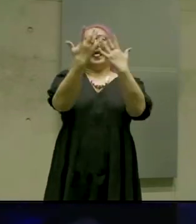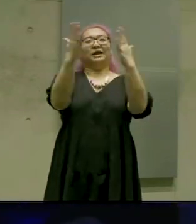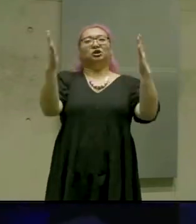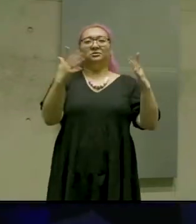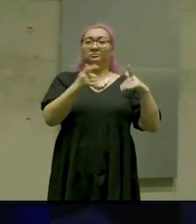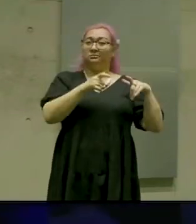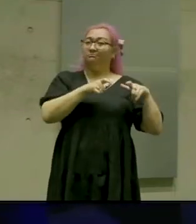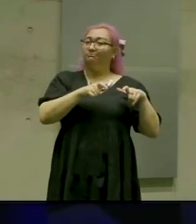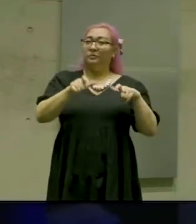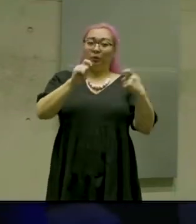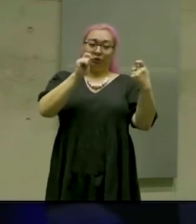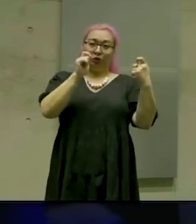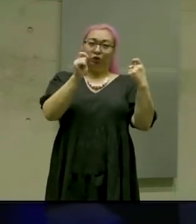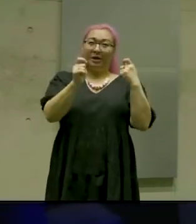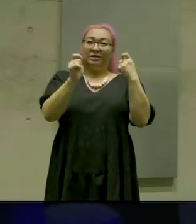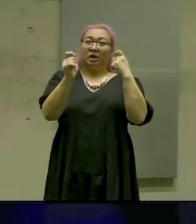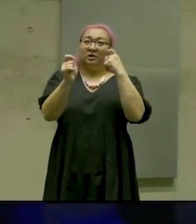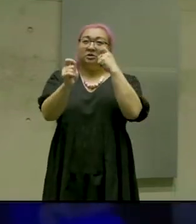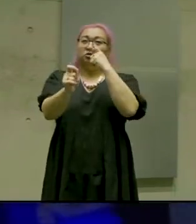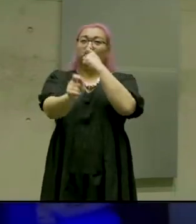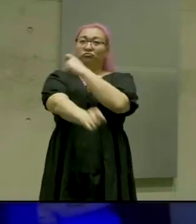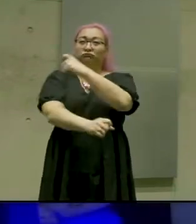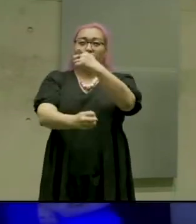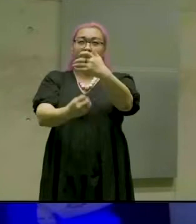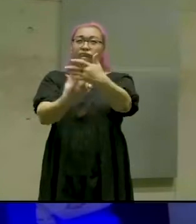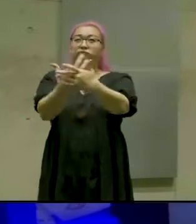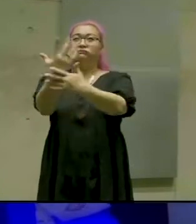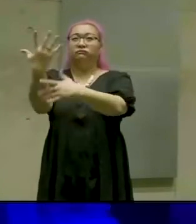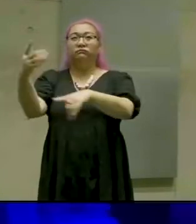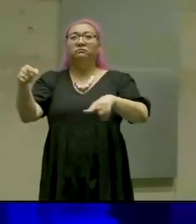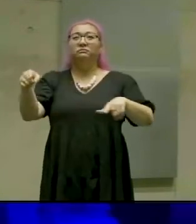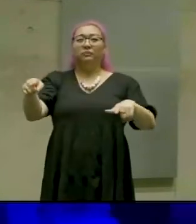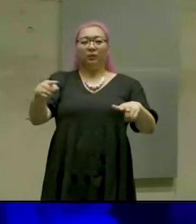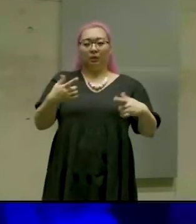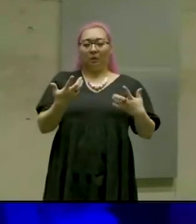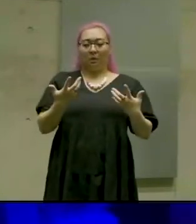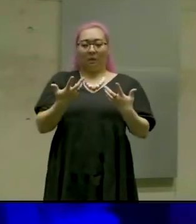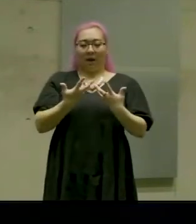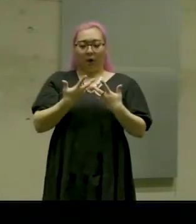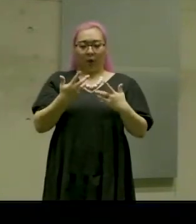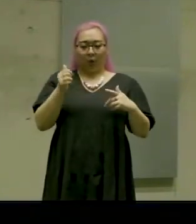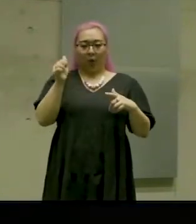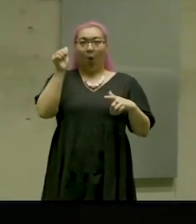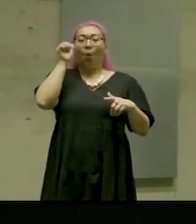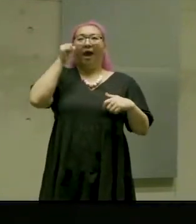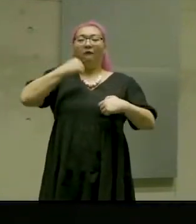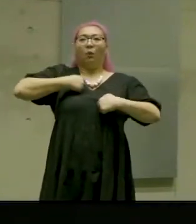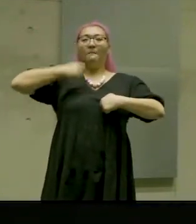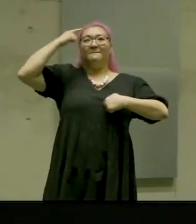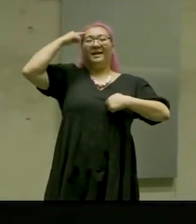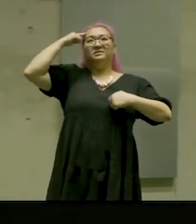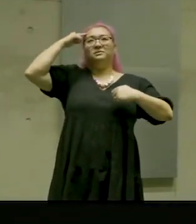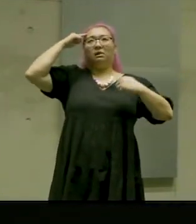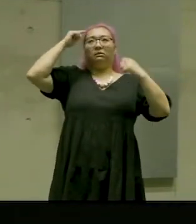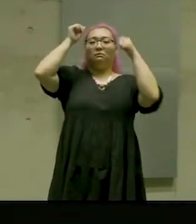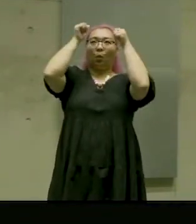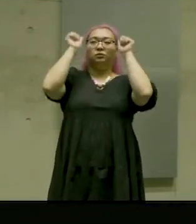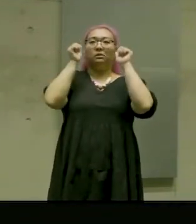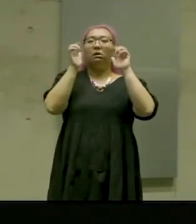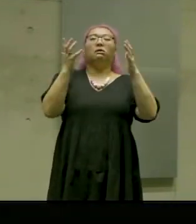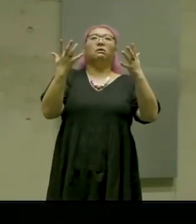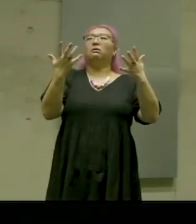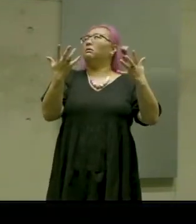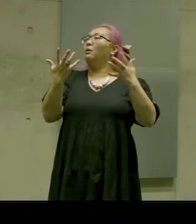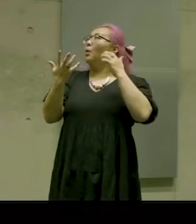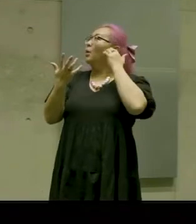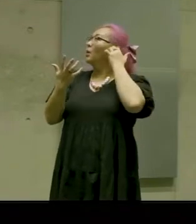and understanding how you cope with the world and your mental model of the world. I thought